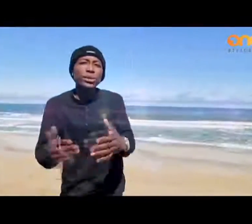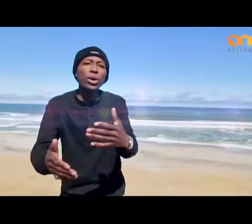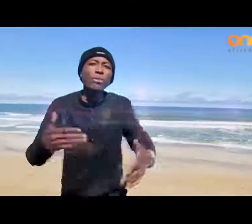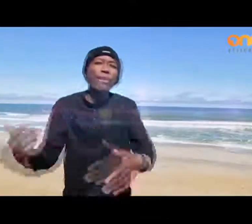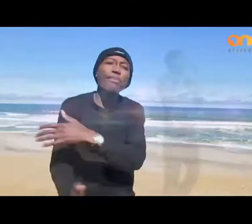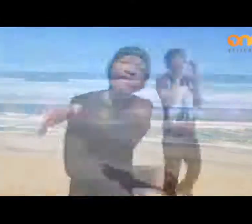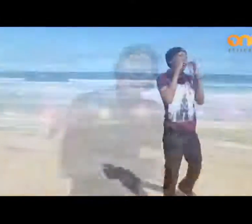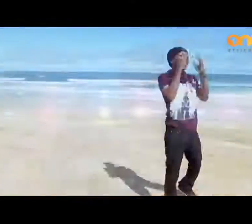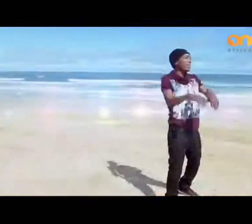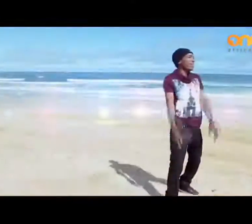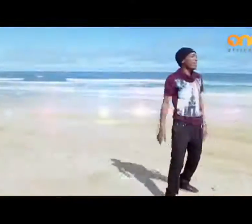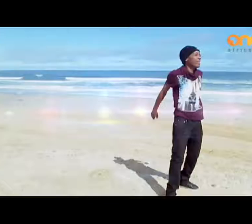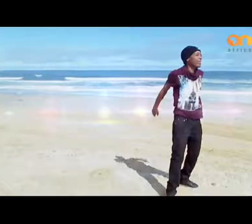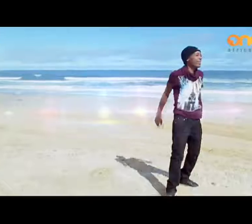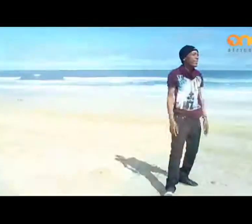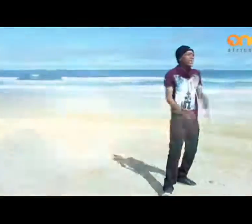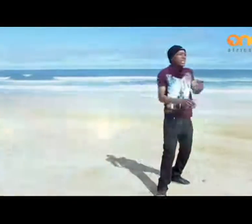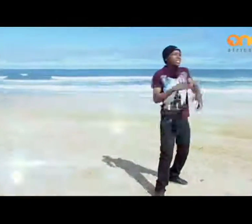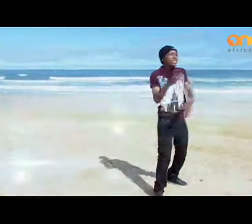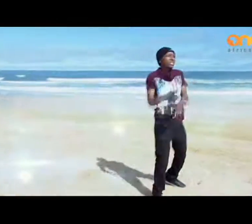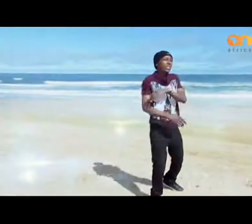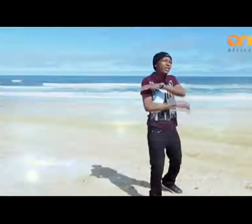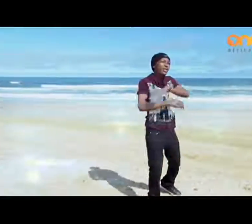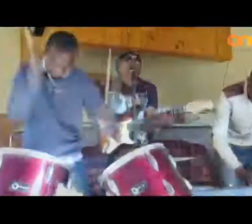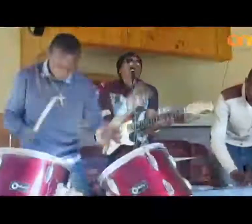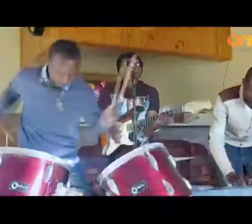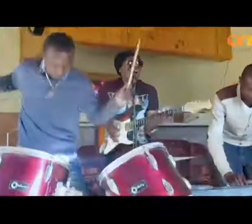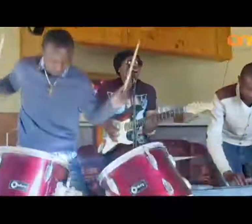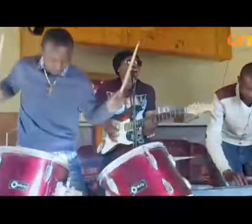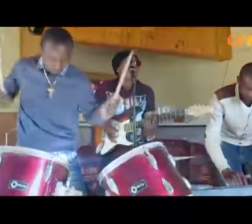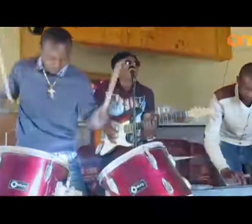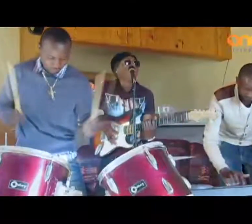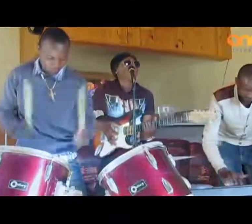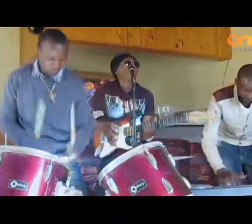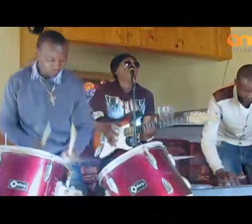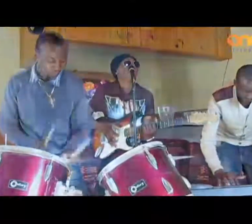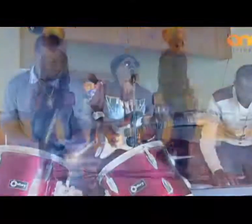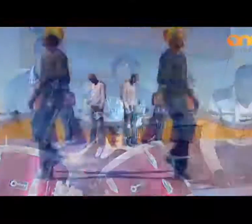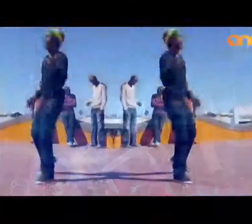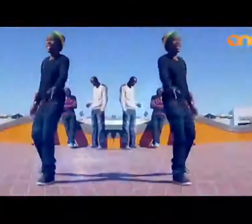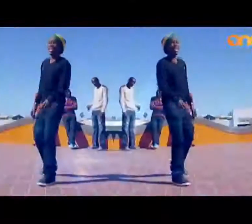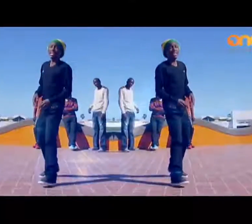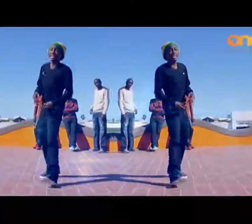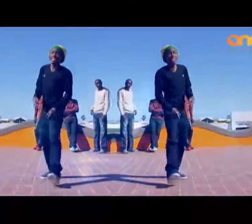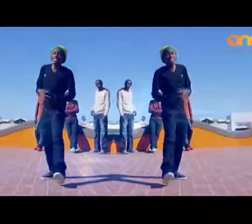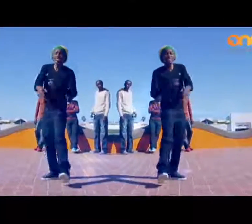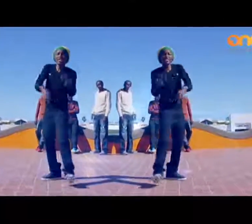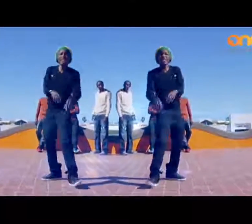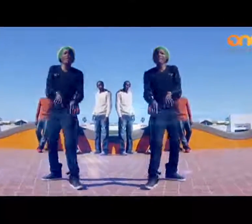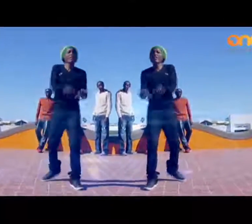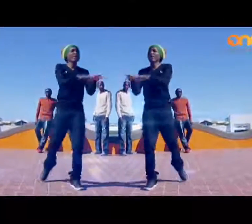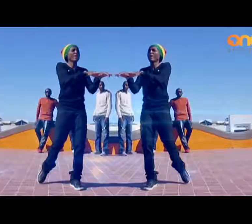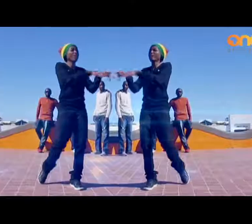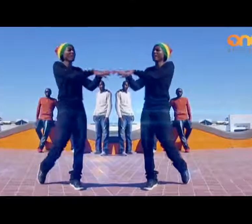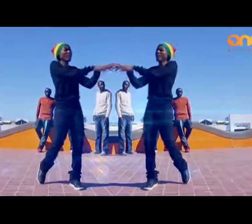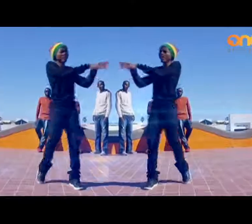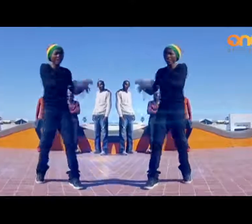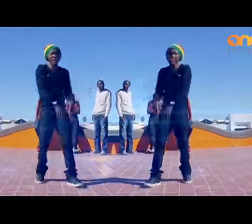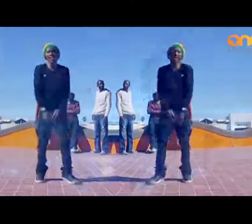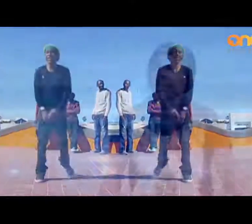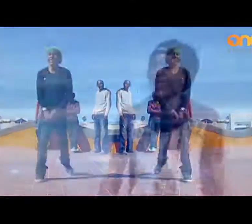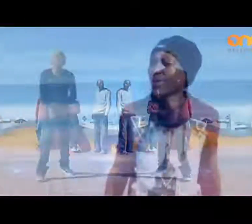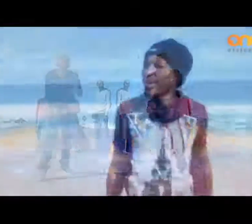fange, toko pi fange. Say no more, no nangala bale. Sunday ifika